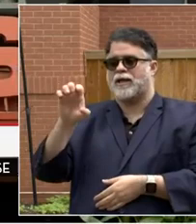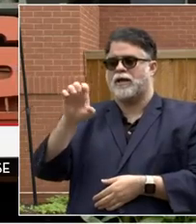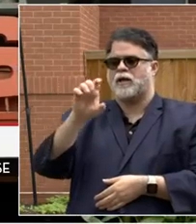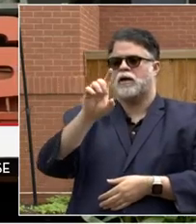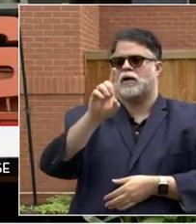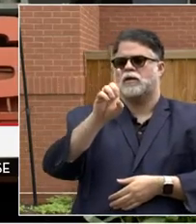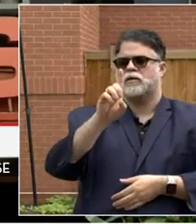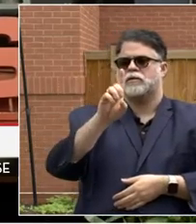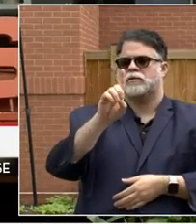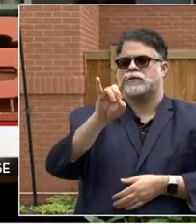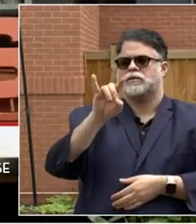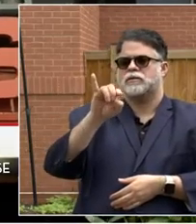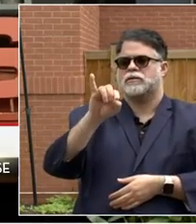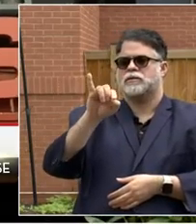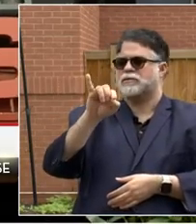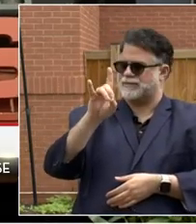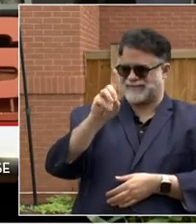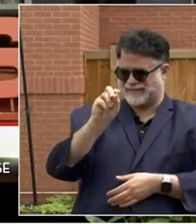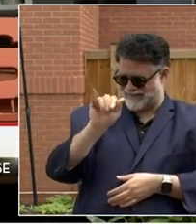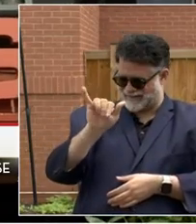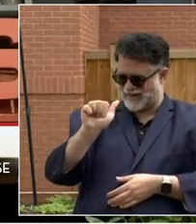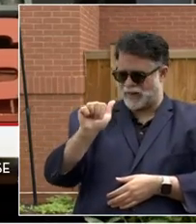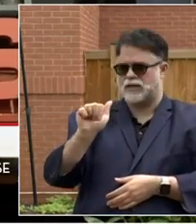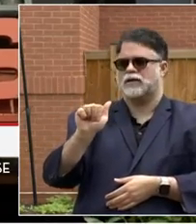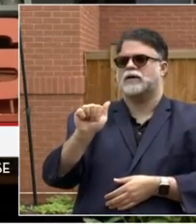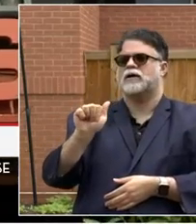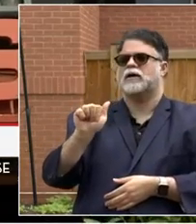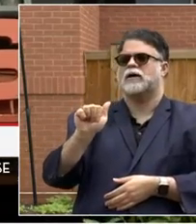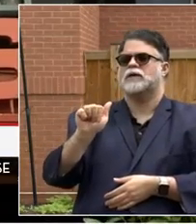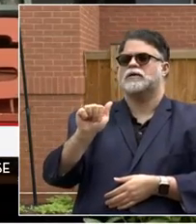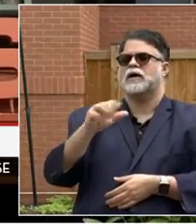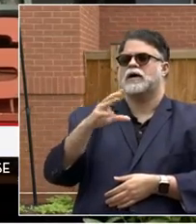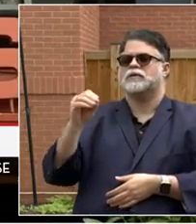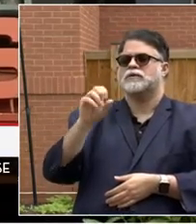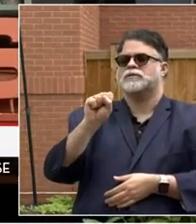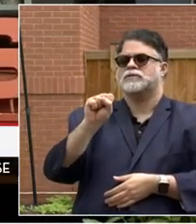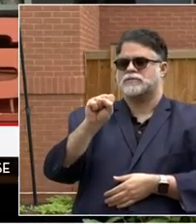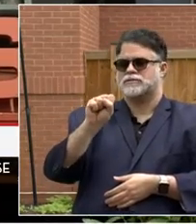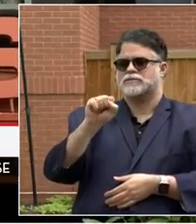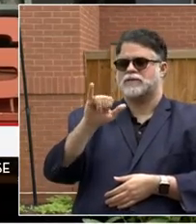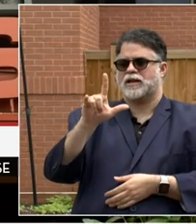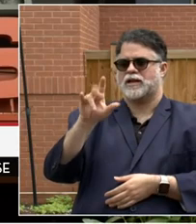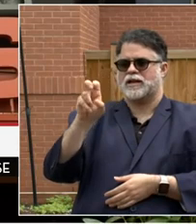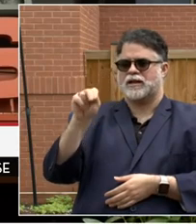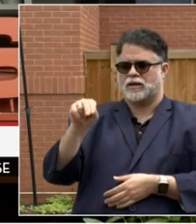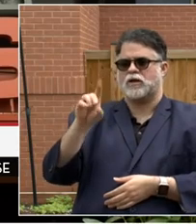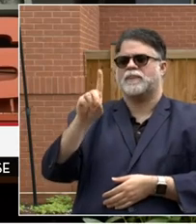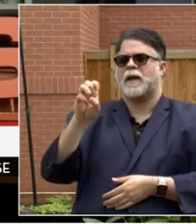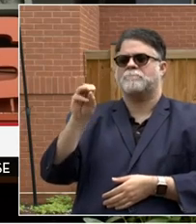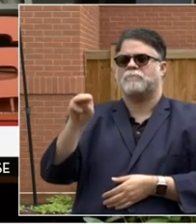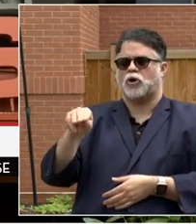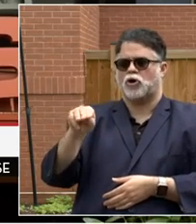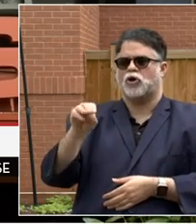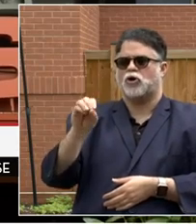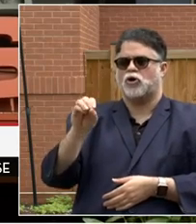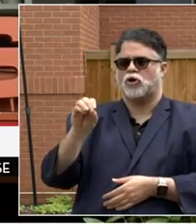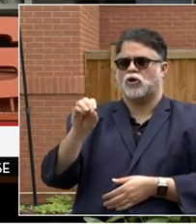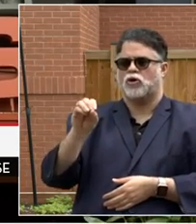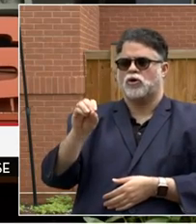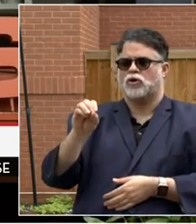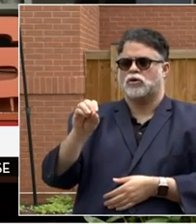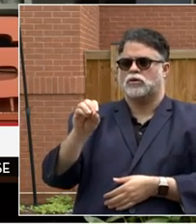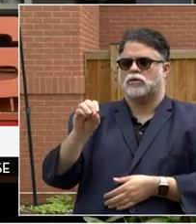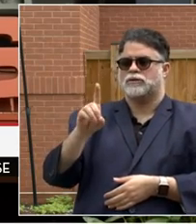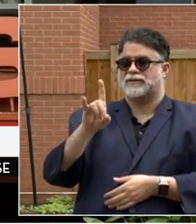Monique, and Salima Dafo. Thank you, Celine, for being here. And Dion has been referenced, but I